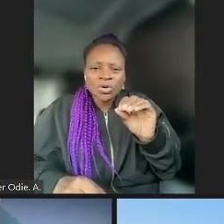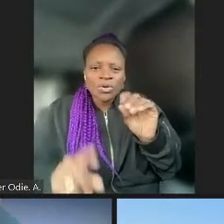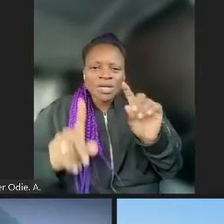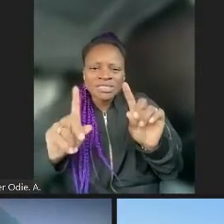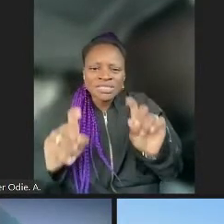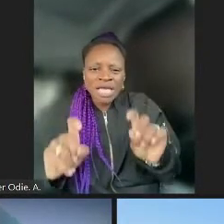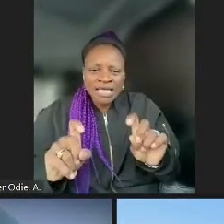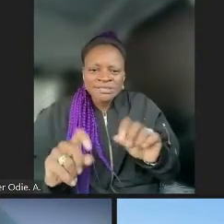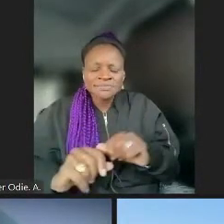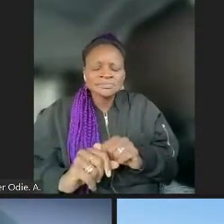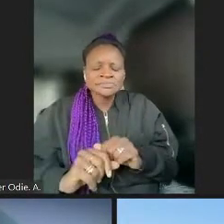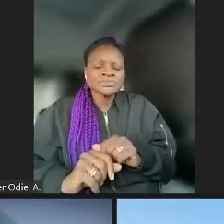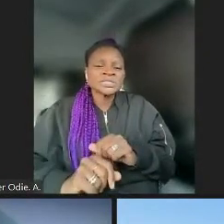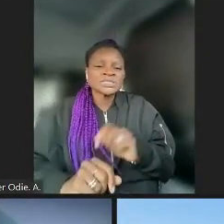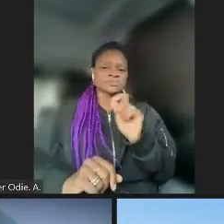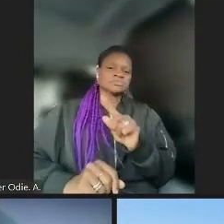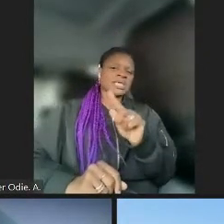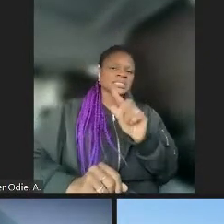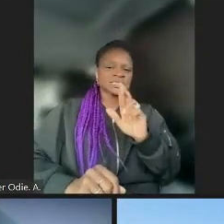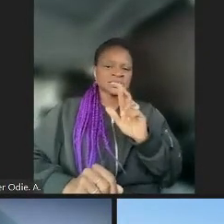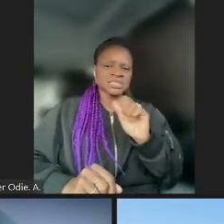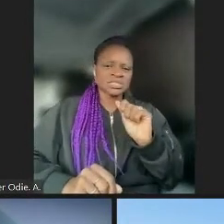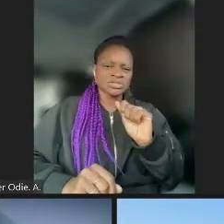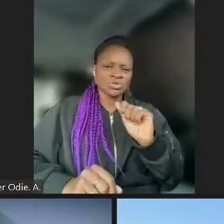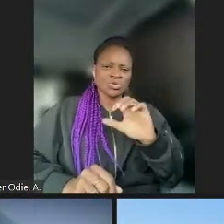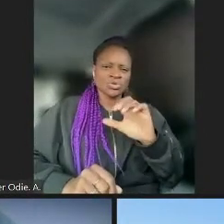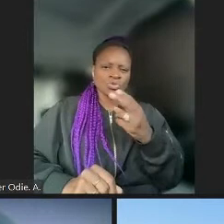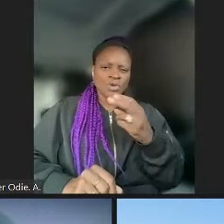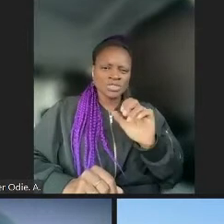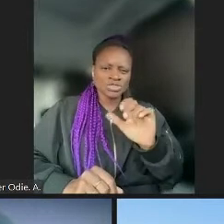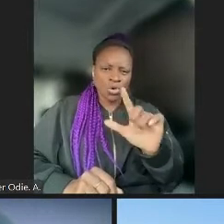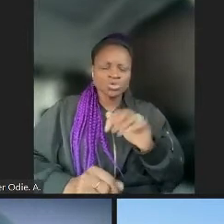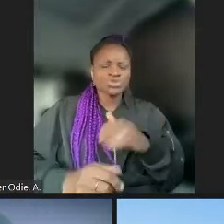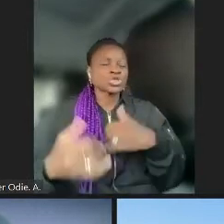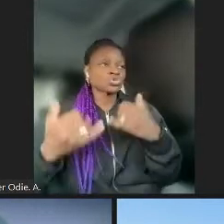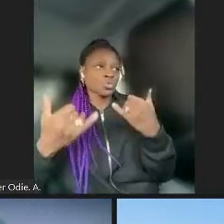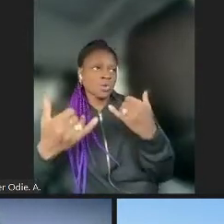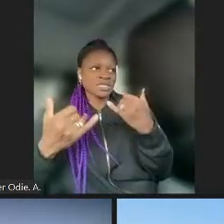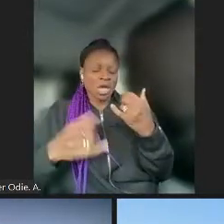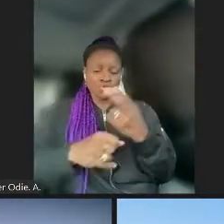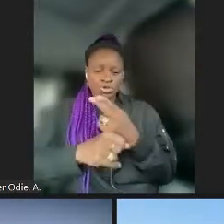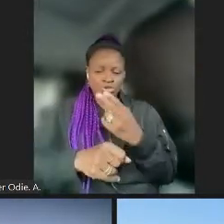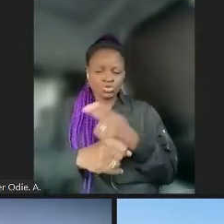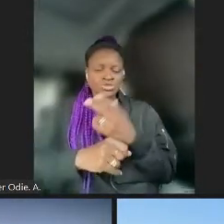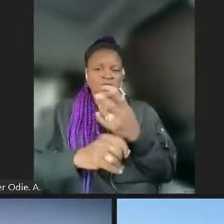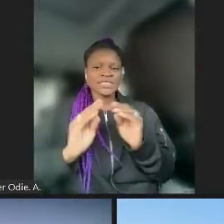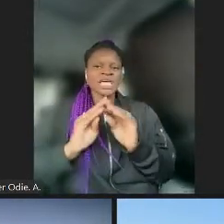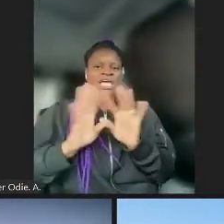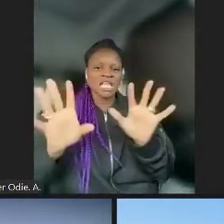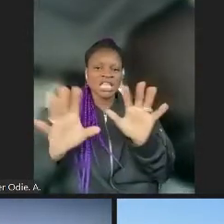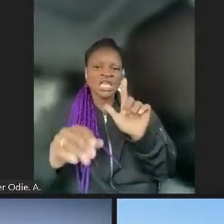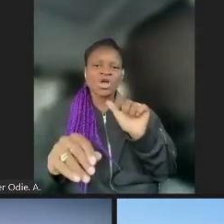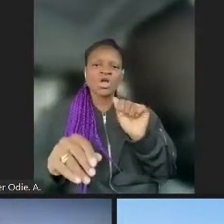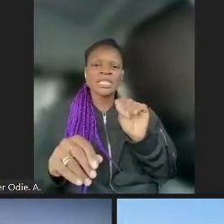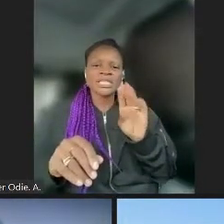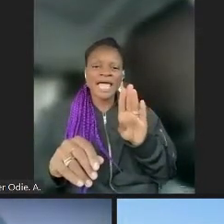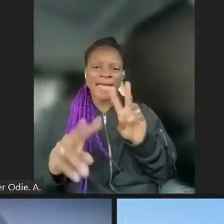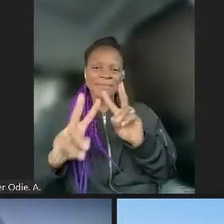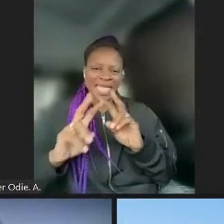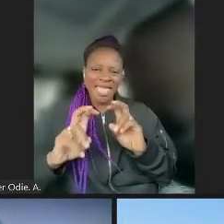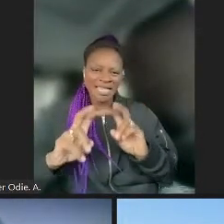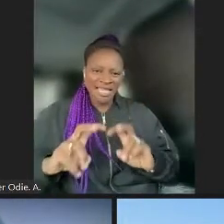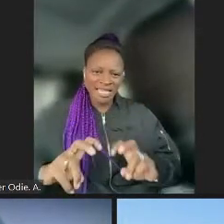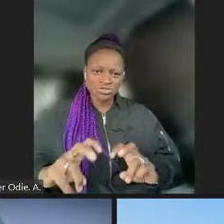Right now, we're using the Clear Labs analyzer, and we run 32 specimens per